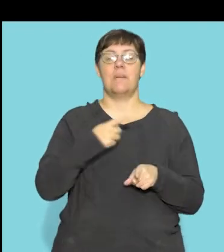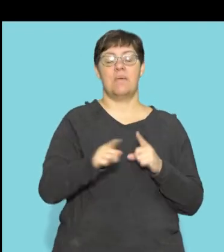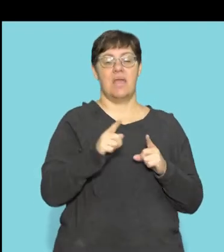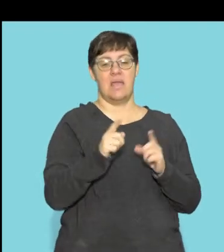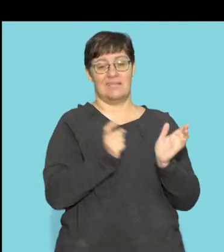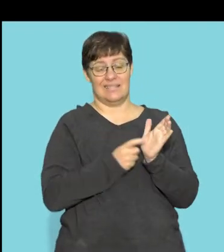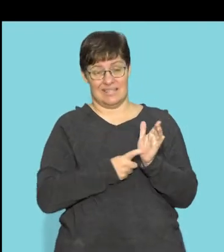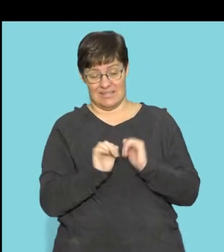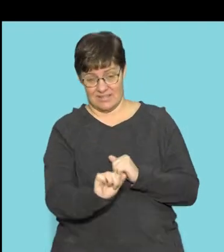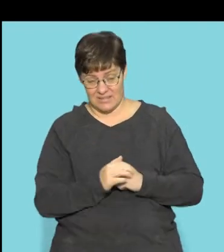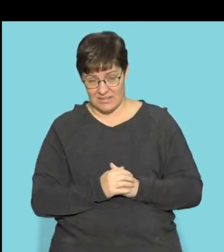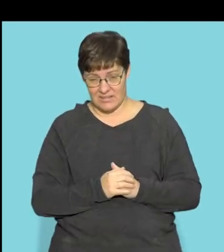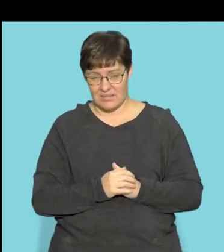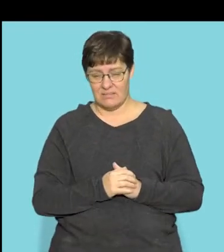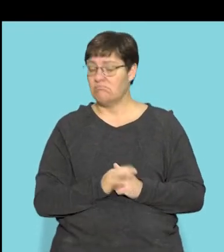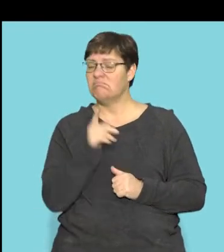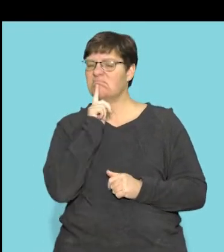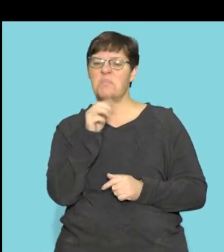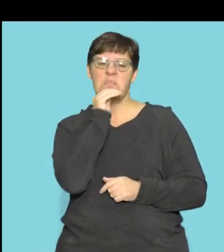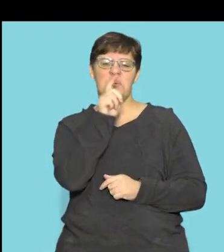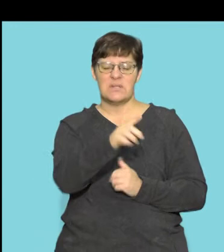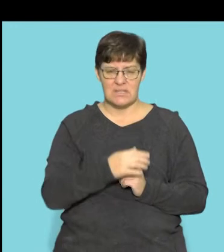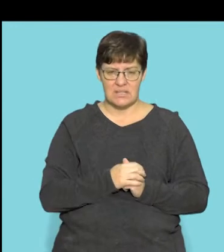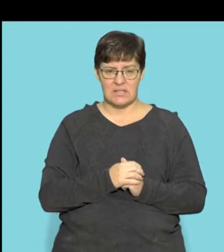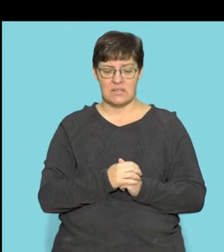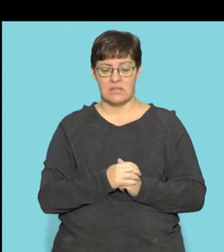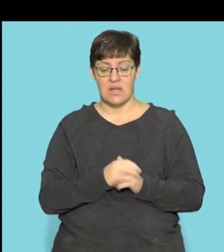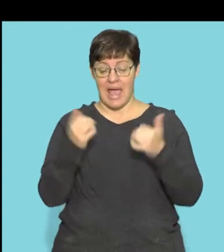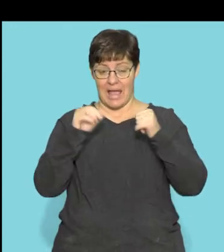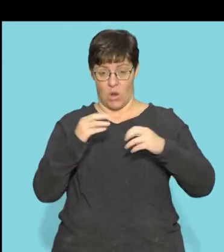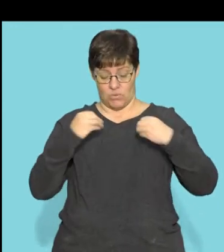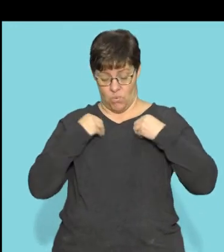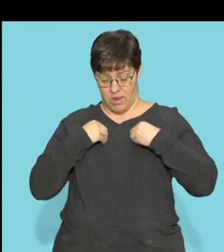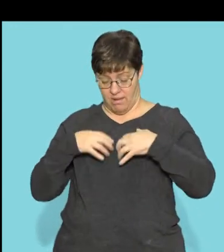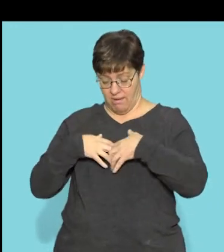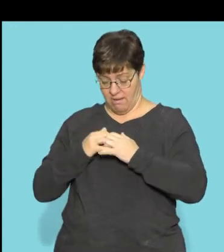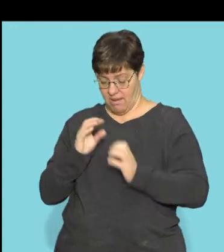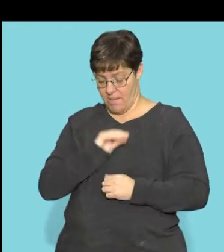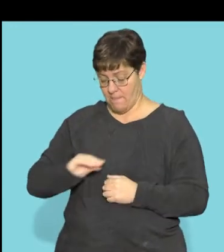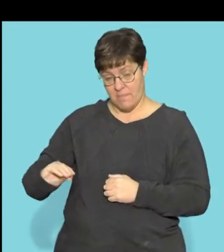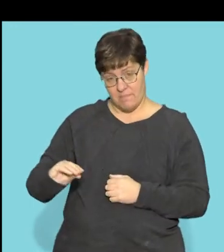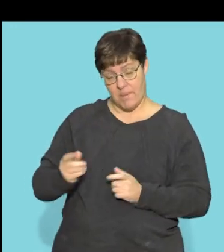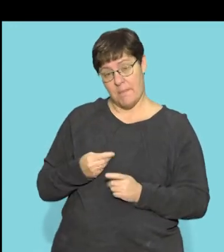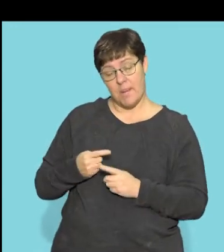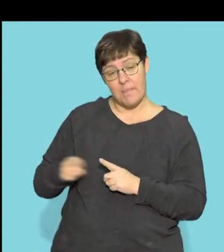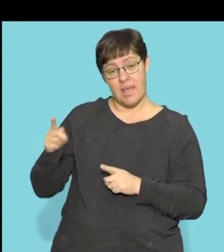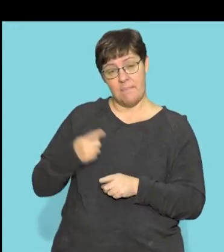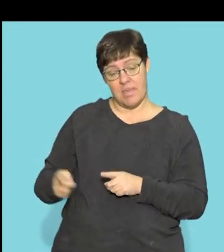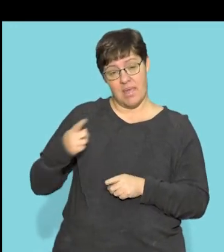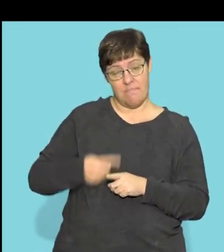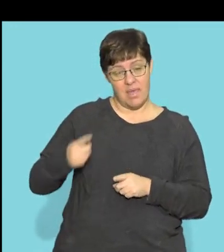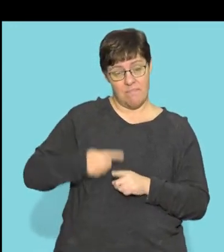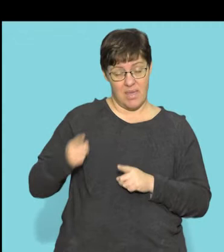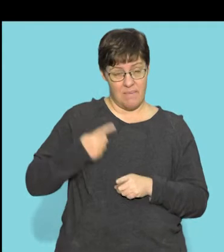debt. This simply means that the owner of the account sets aside a certain amount of